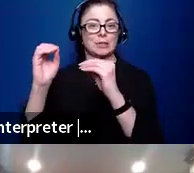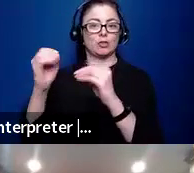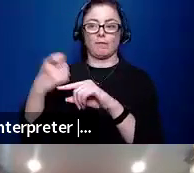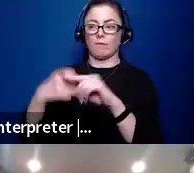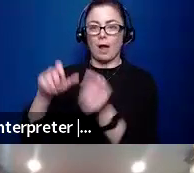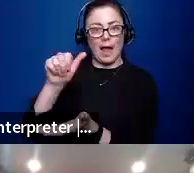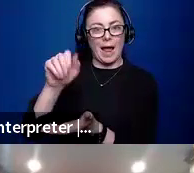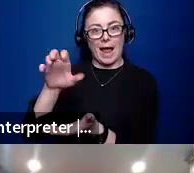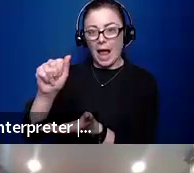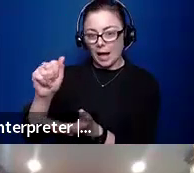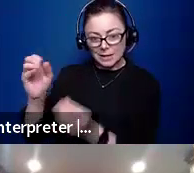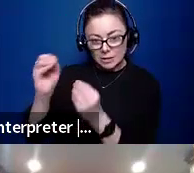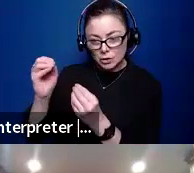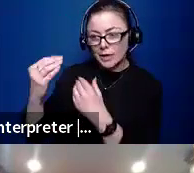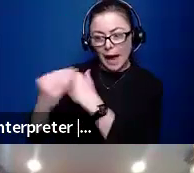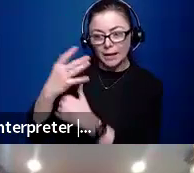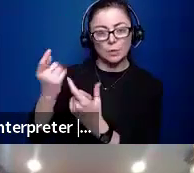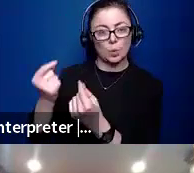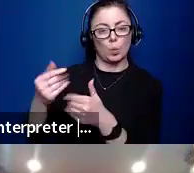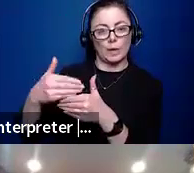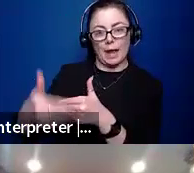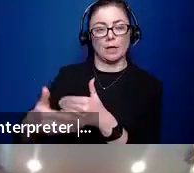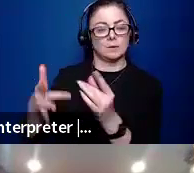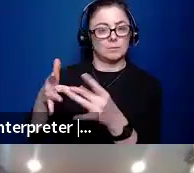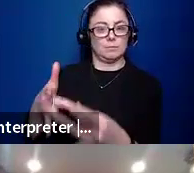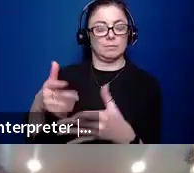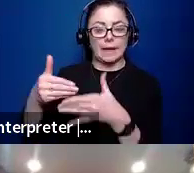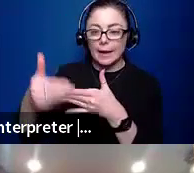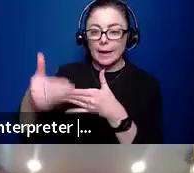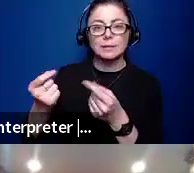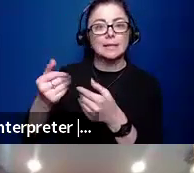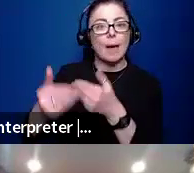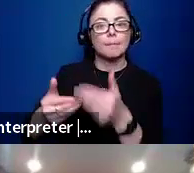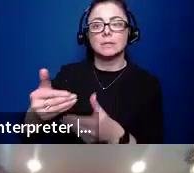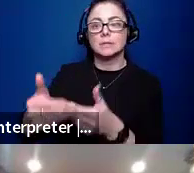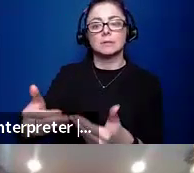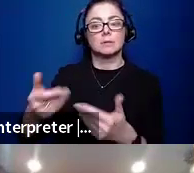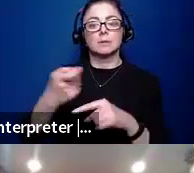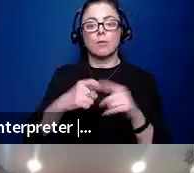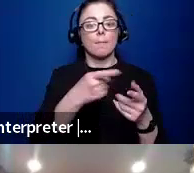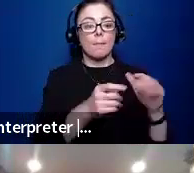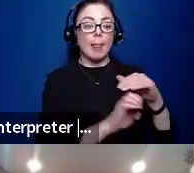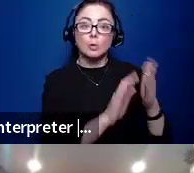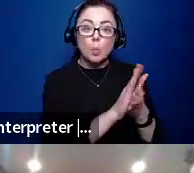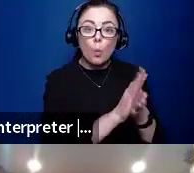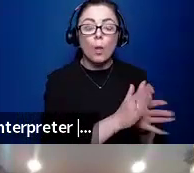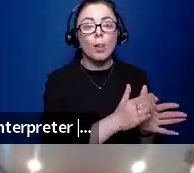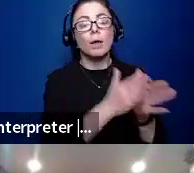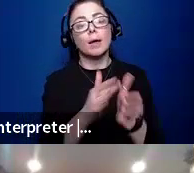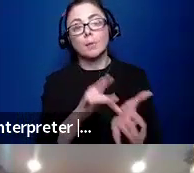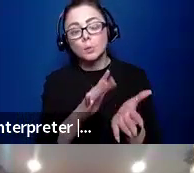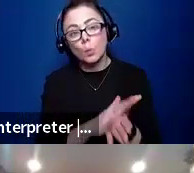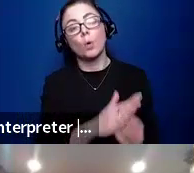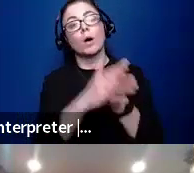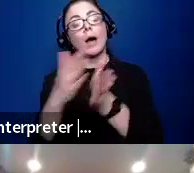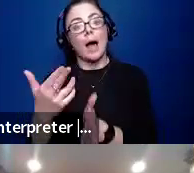what we needed to do next. And the next steps from going from elementary school to middle school to high